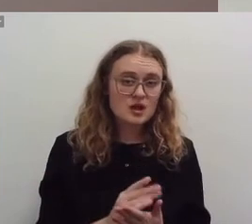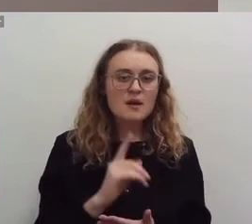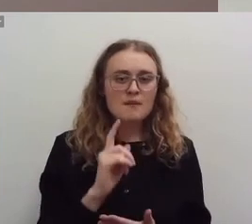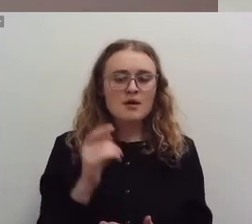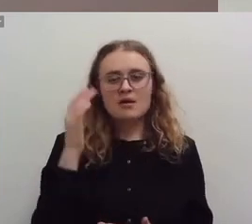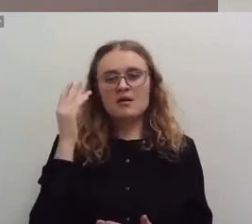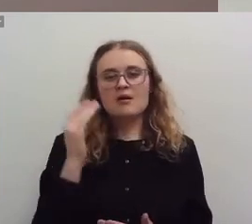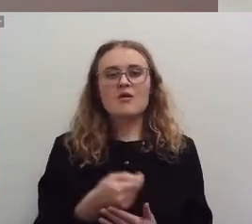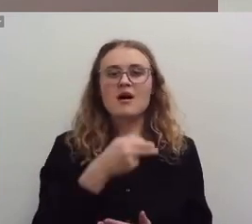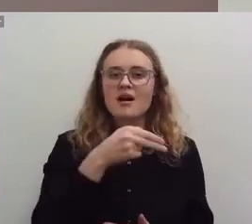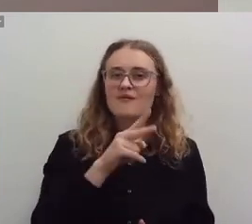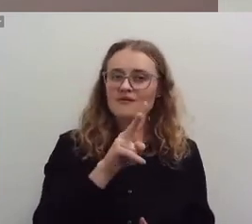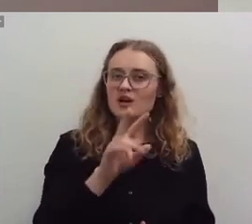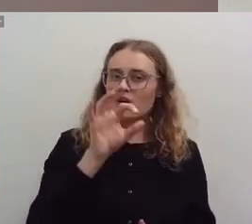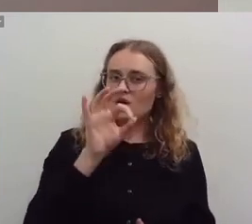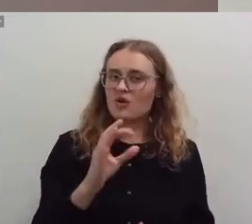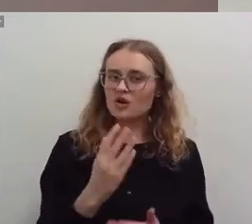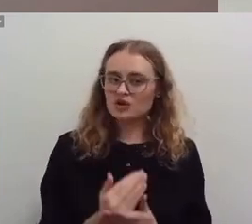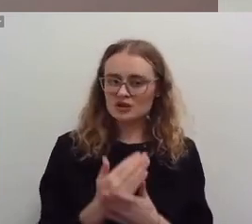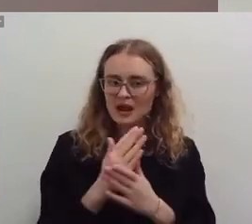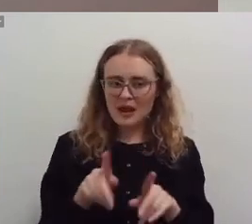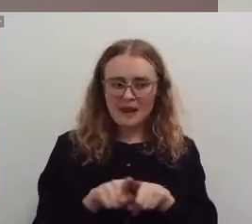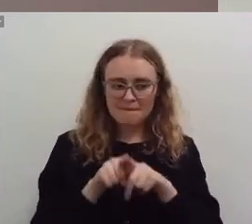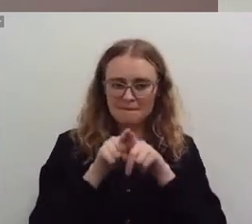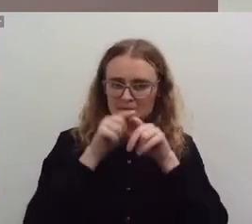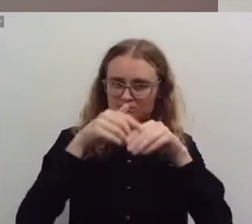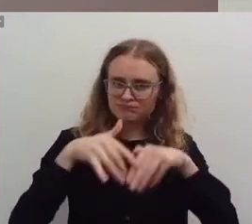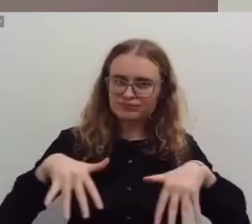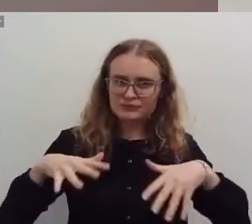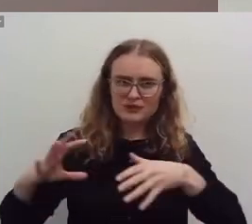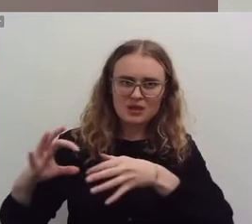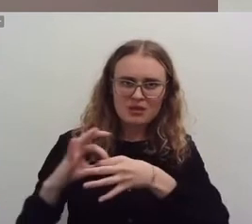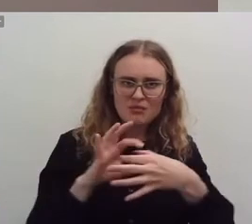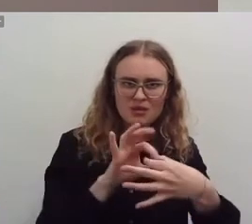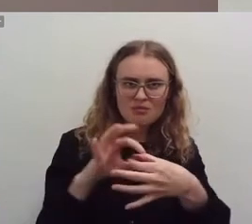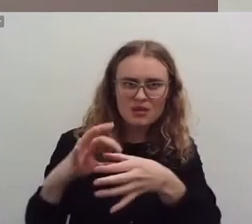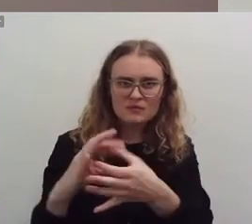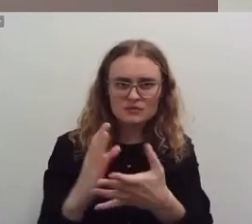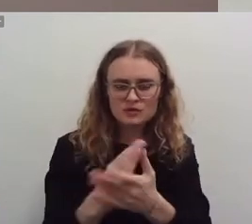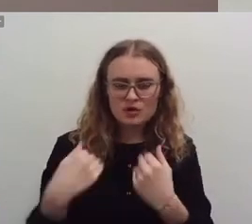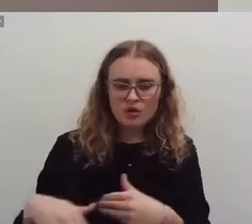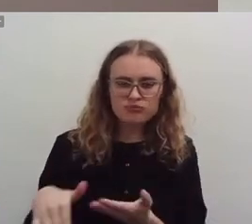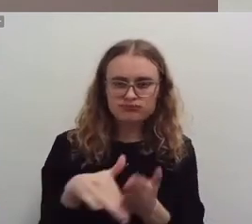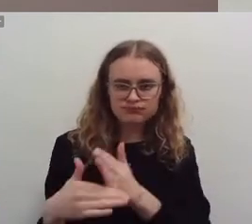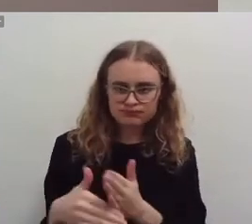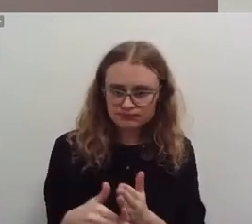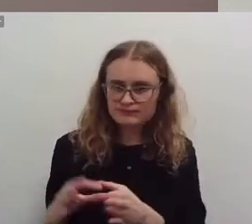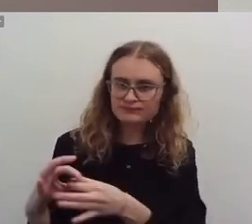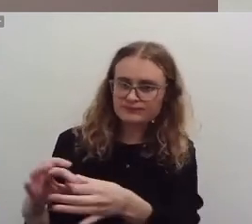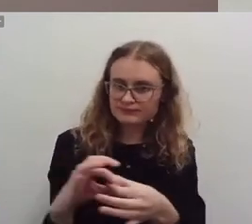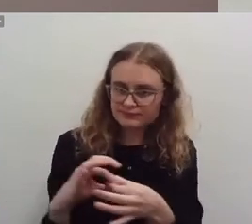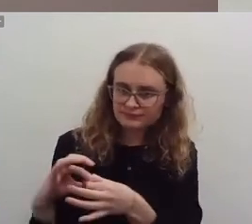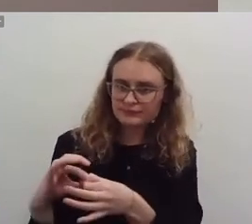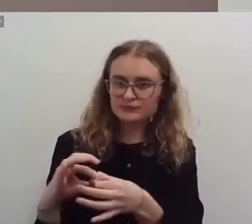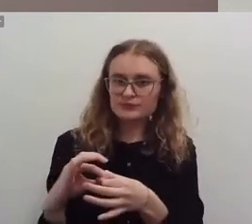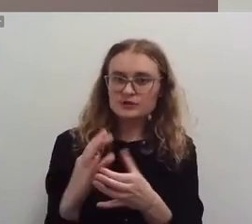I think a good collaboration of different actors usually need one